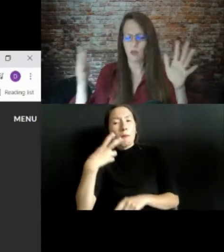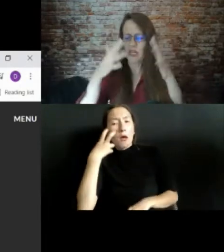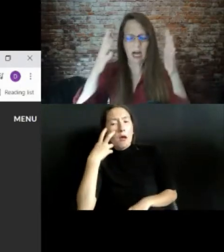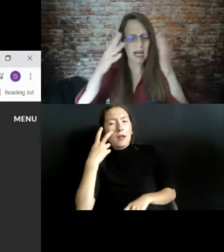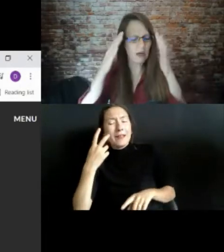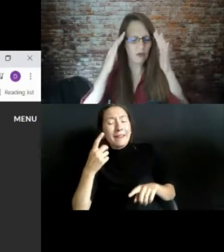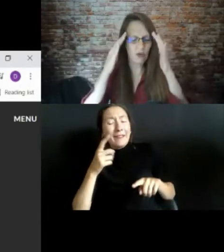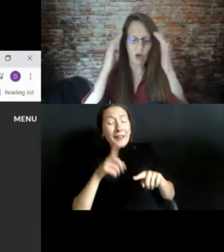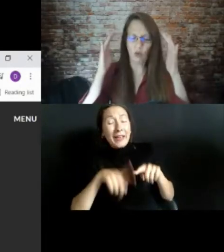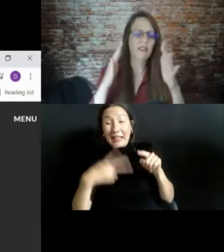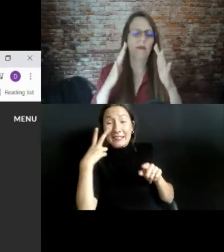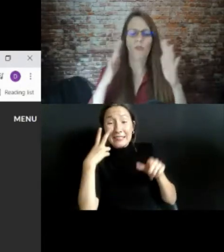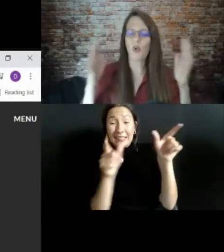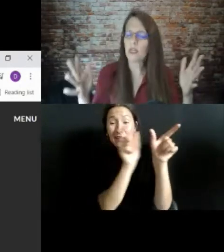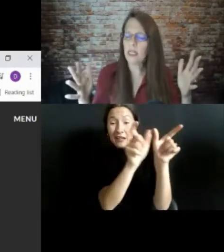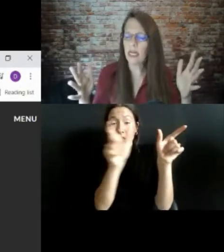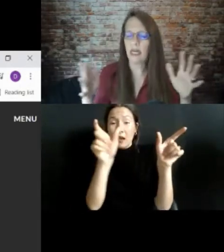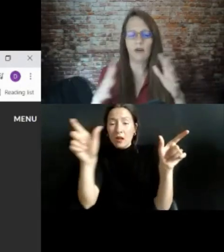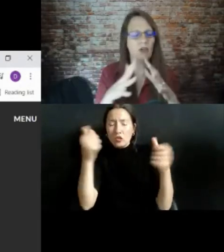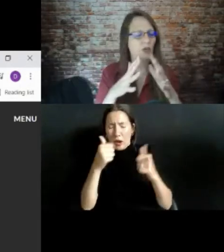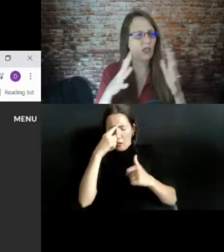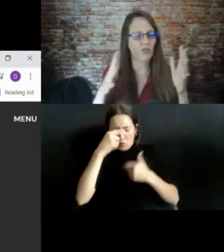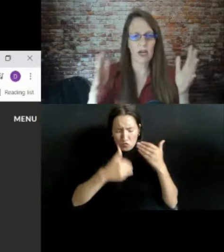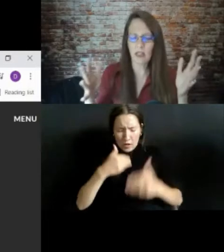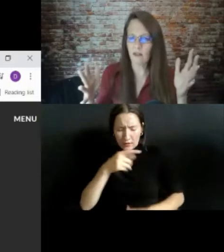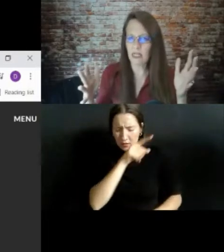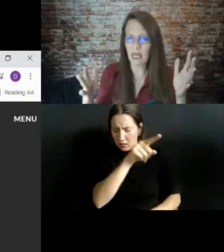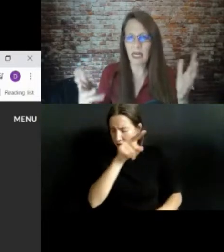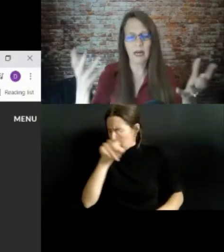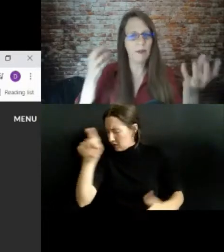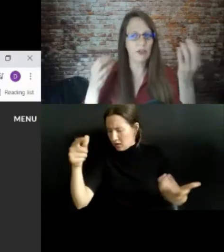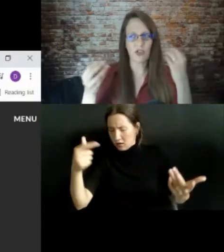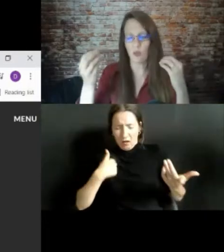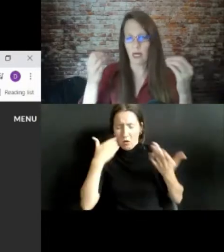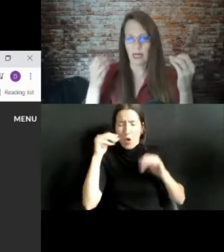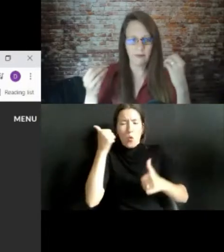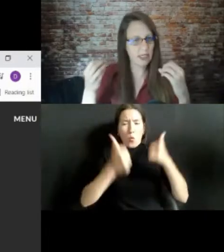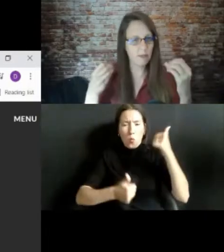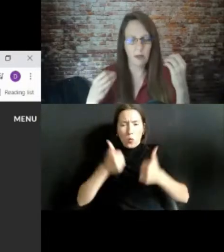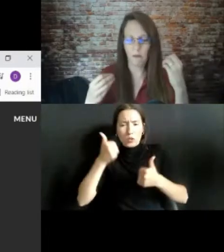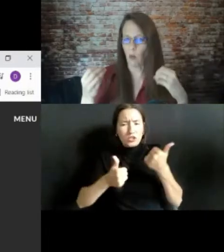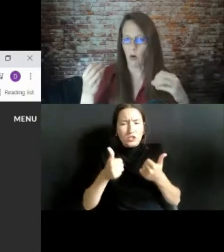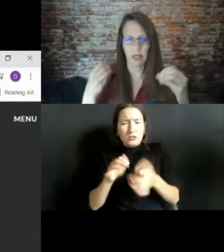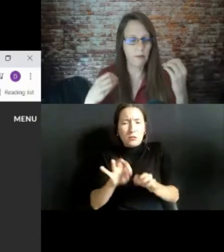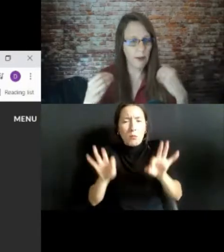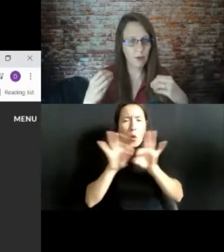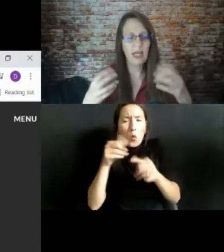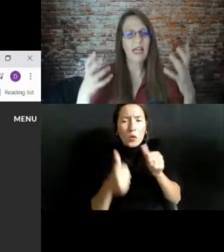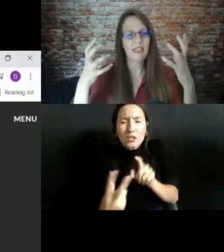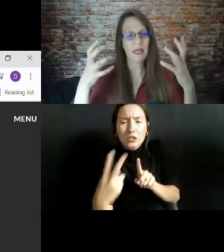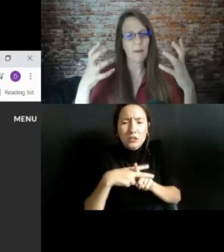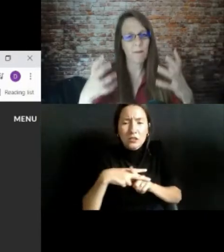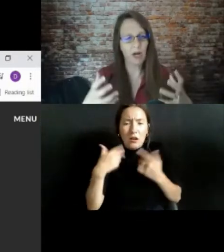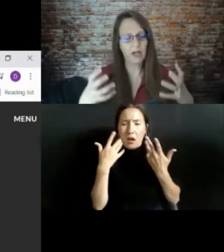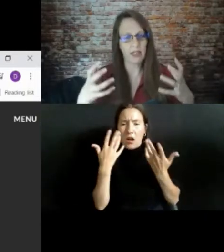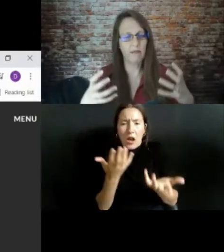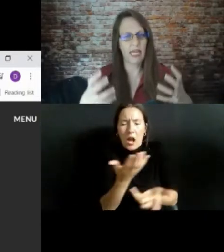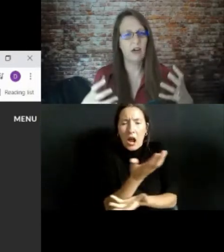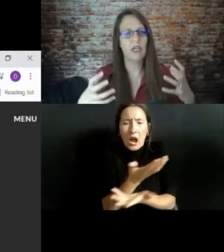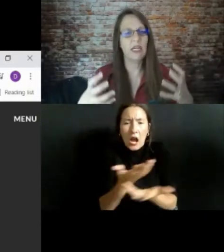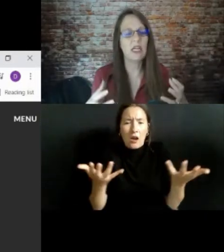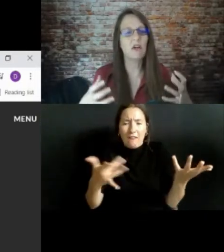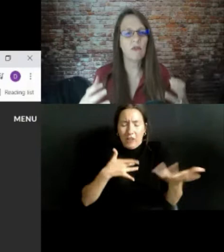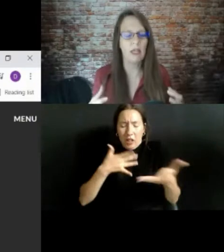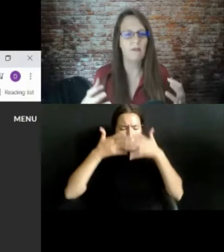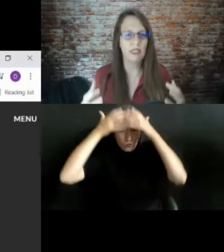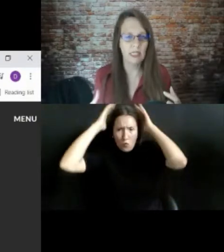don't know what's important yet. I don't know what's relevant yet. I'm not sure what I have to keep in my working memory. That's going to bog them down in